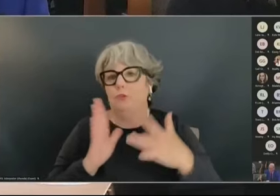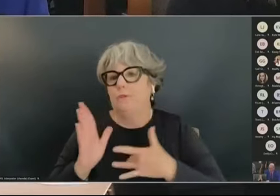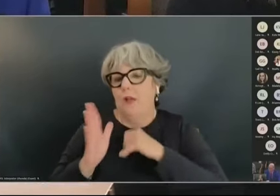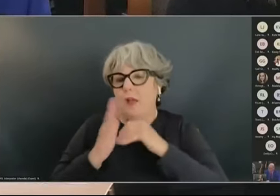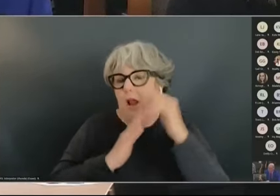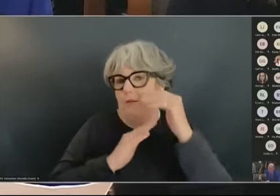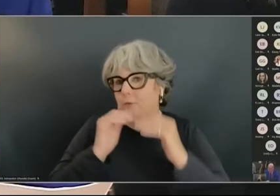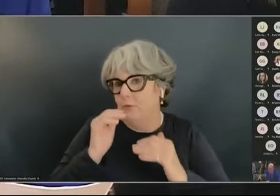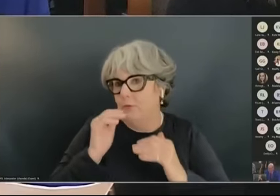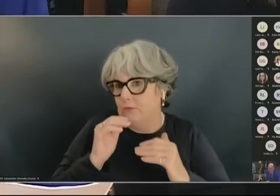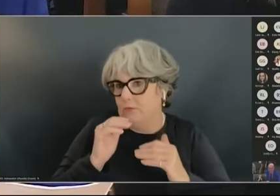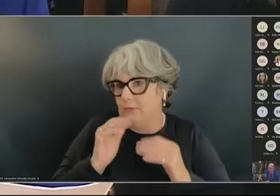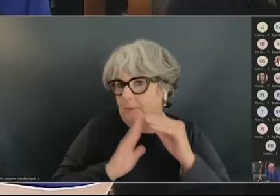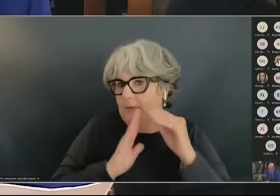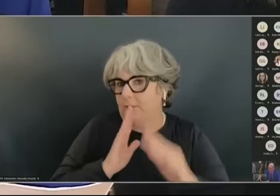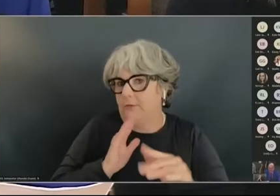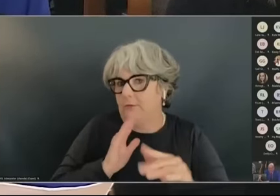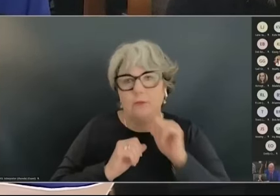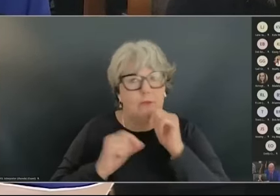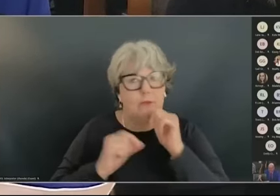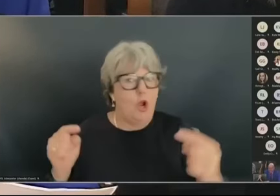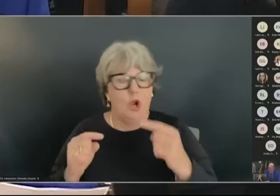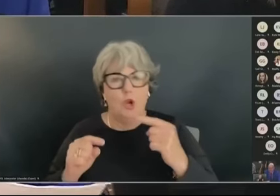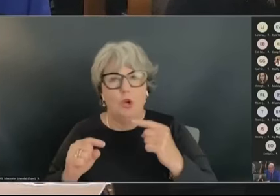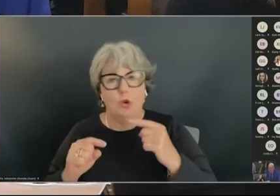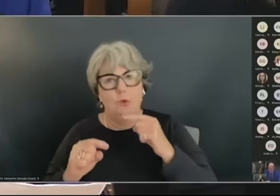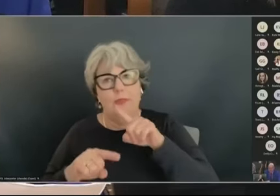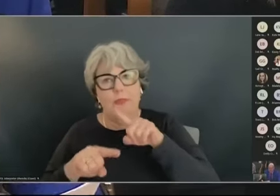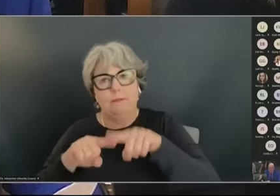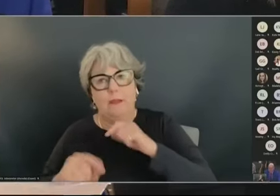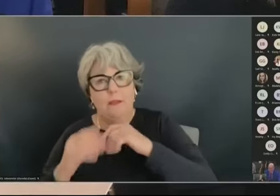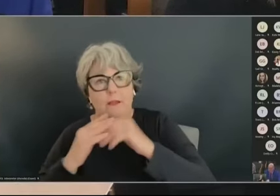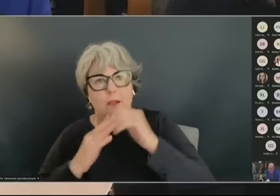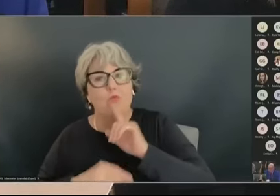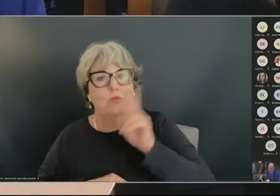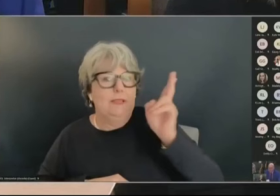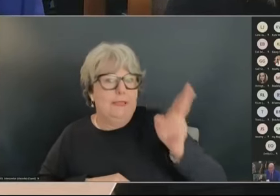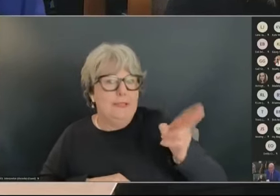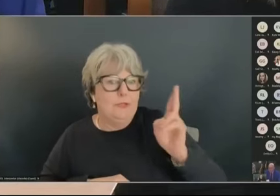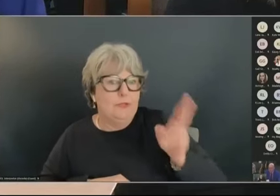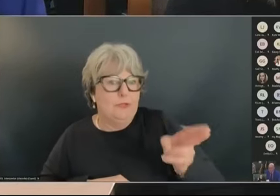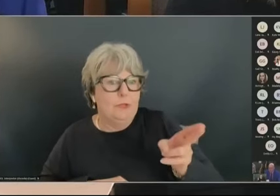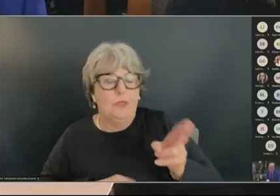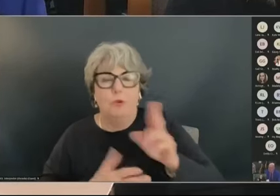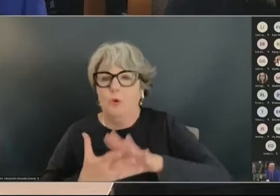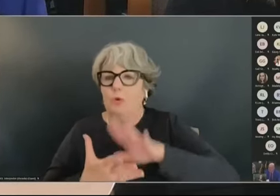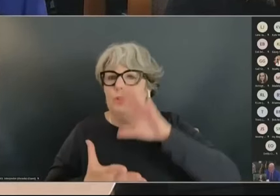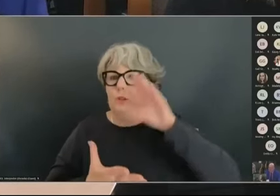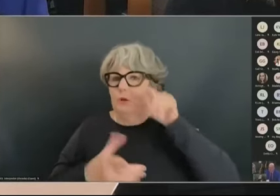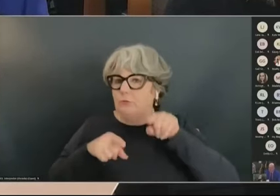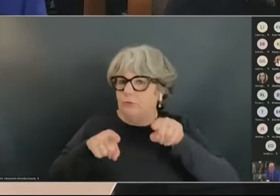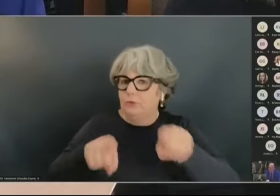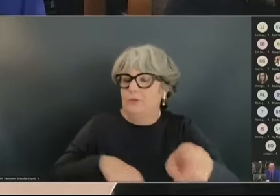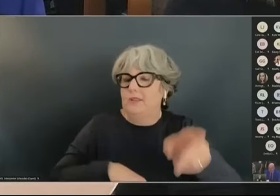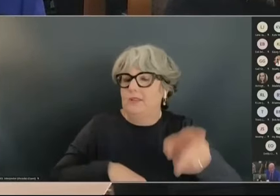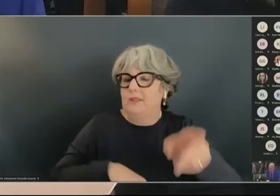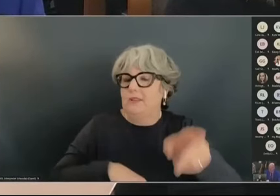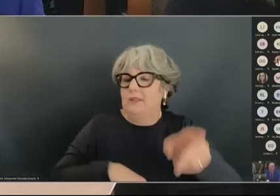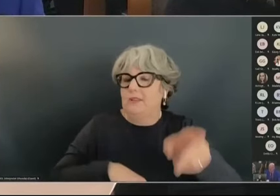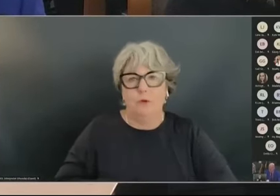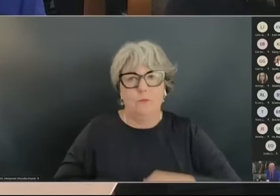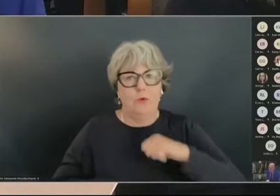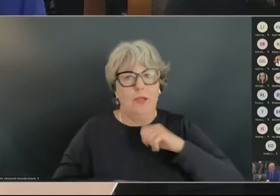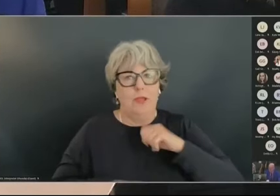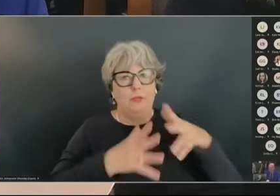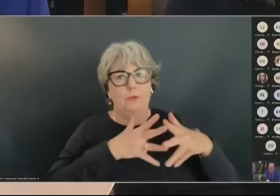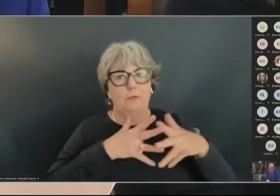My students aren't hurt when they lean into the discomfort of real history. When we learn true history, it should make us proud to be Americans and